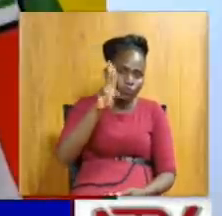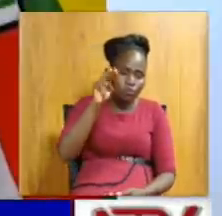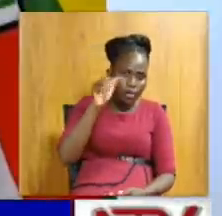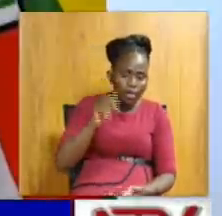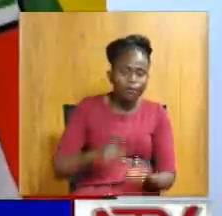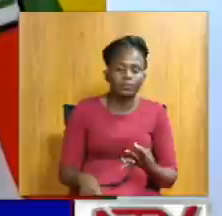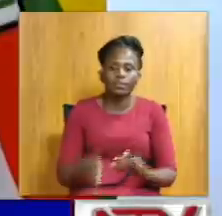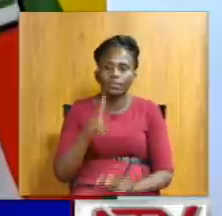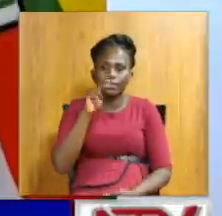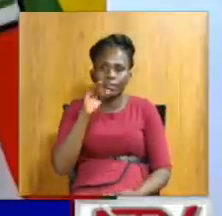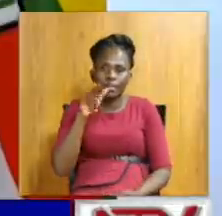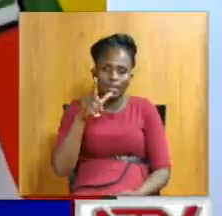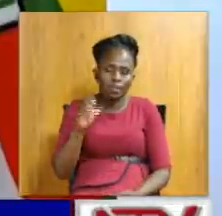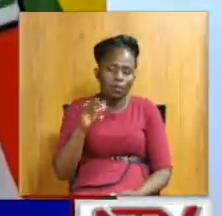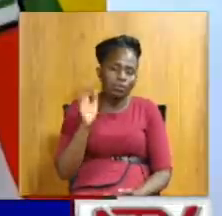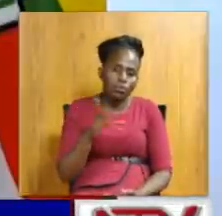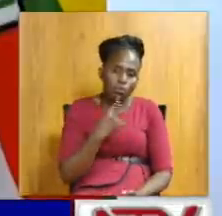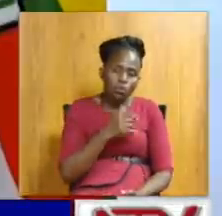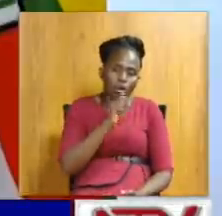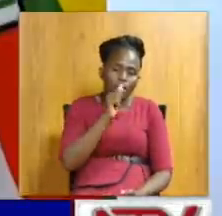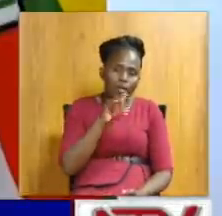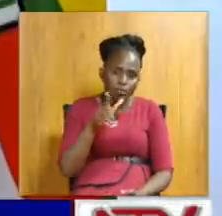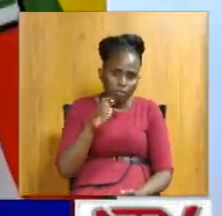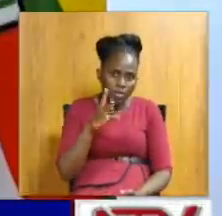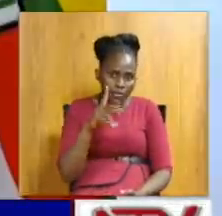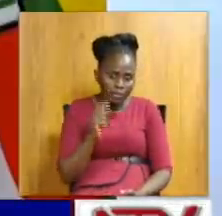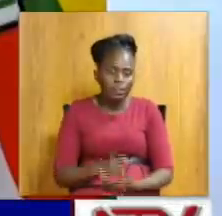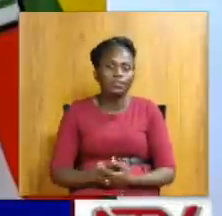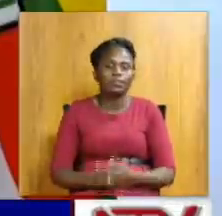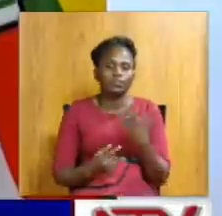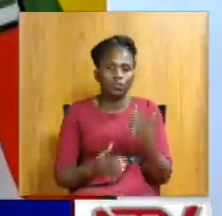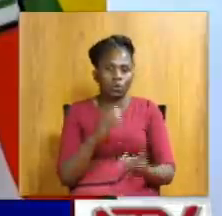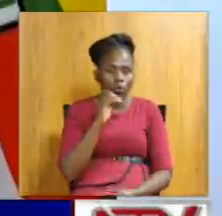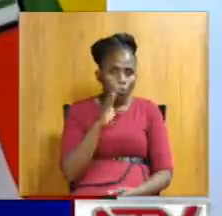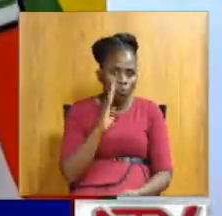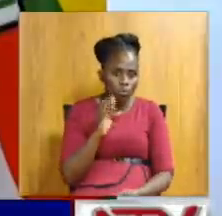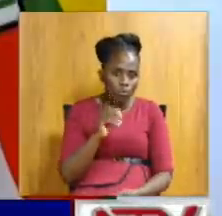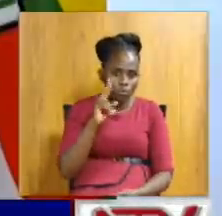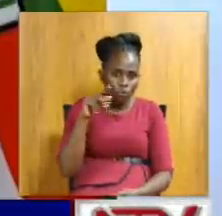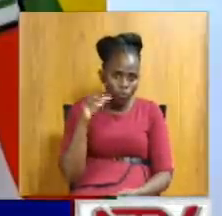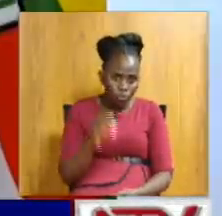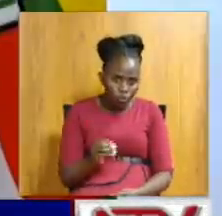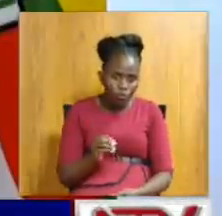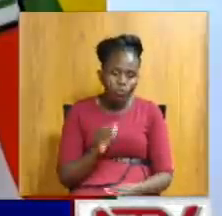1, Kyoga 2, MV Obongi,